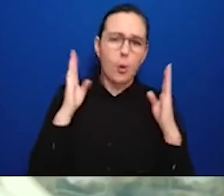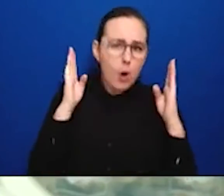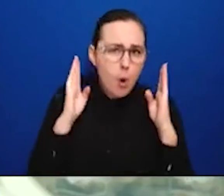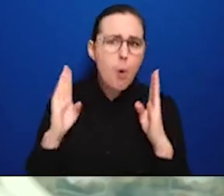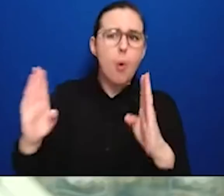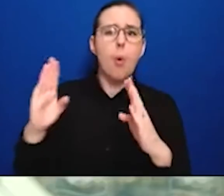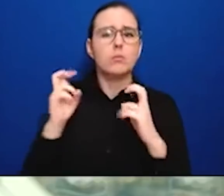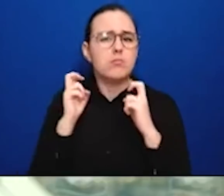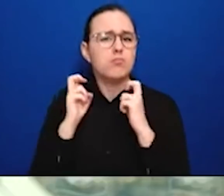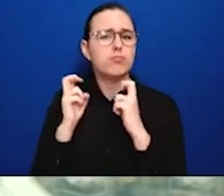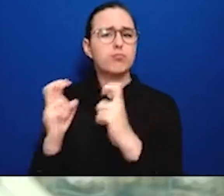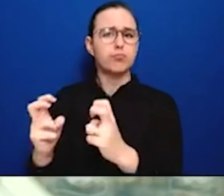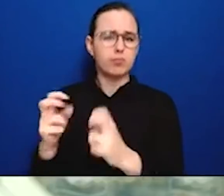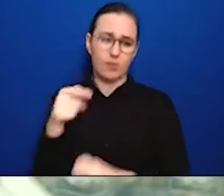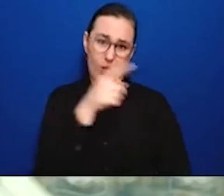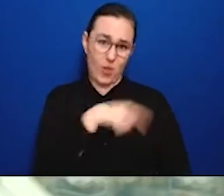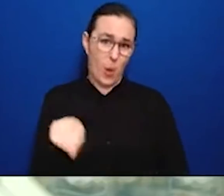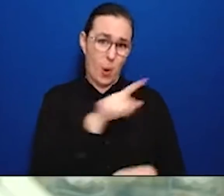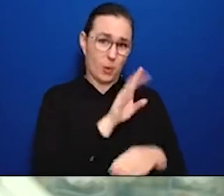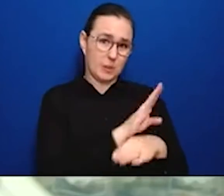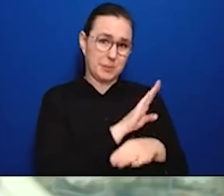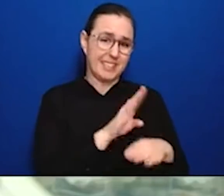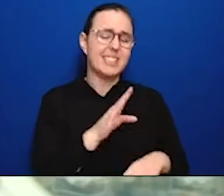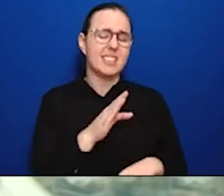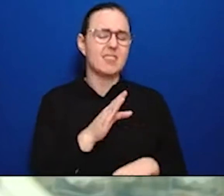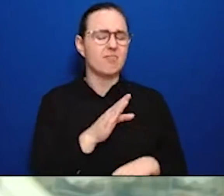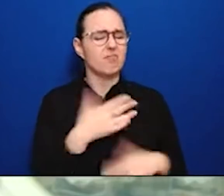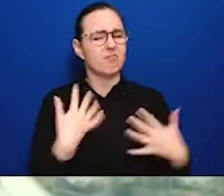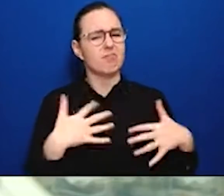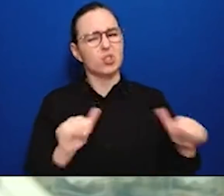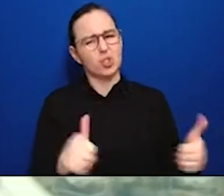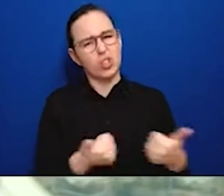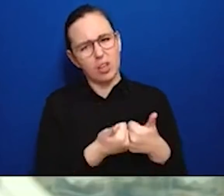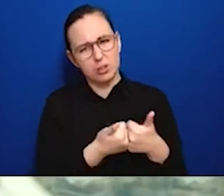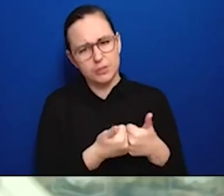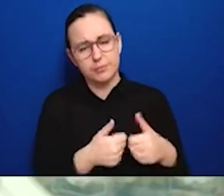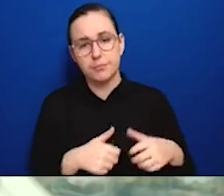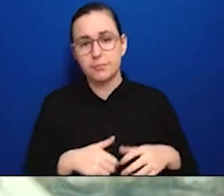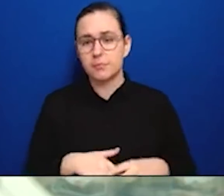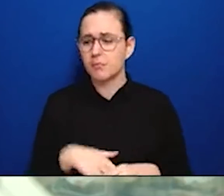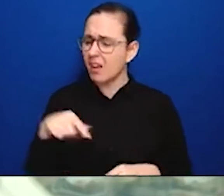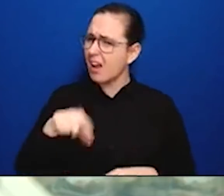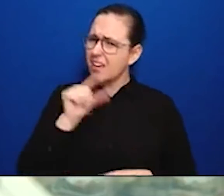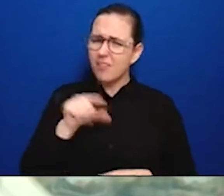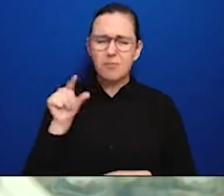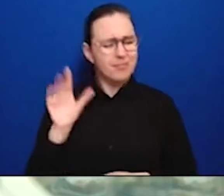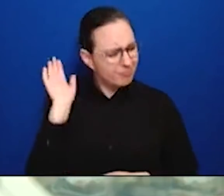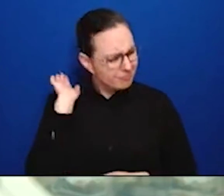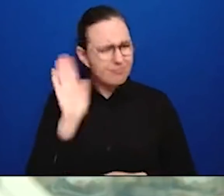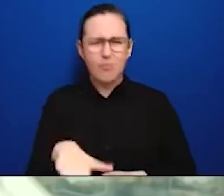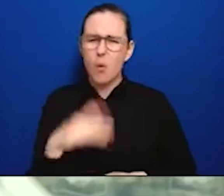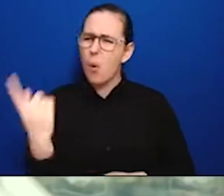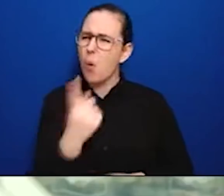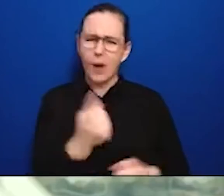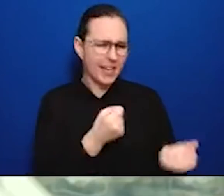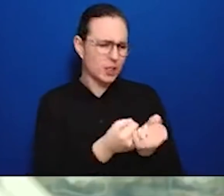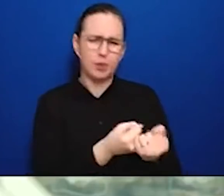pandemic, our government will always be there to support those hardest hit. And I want to share that help is on the